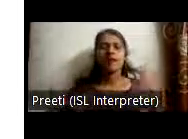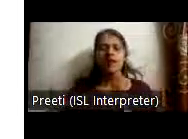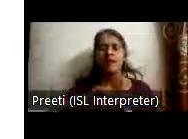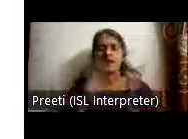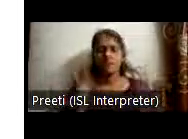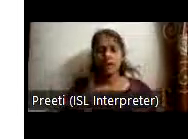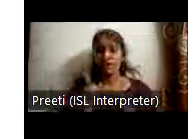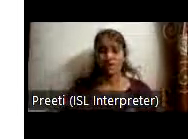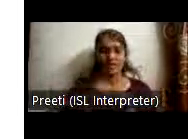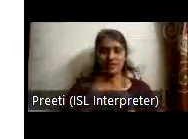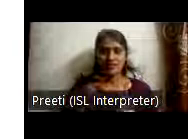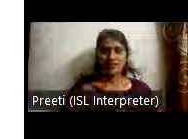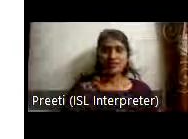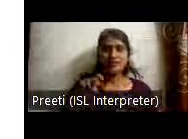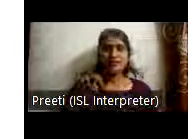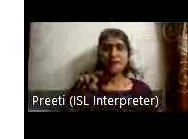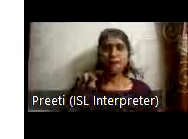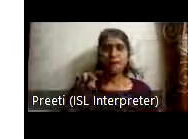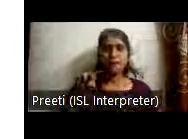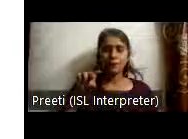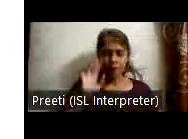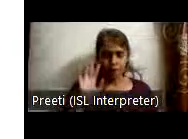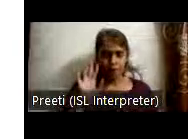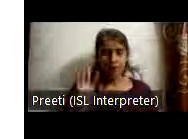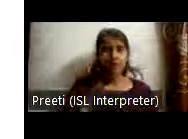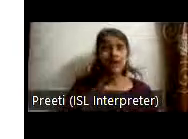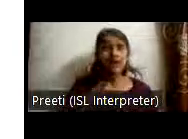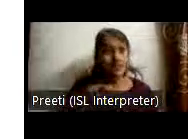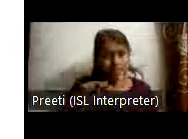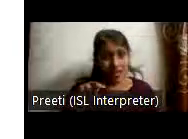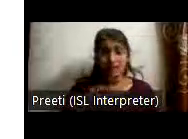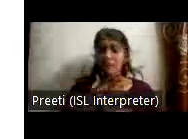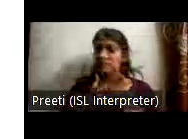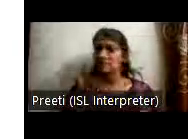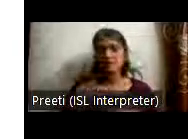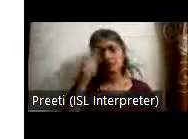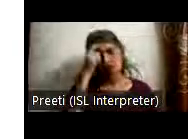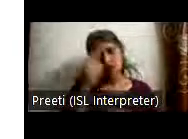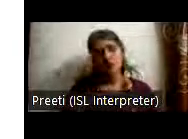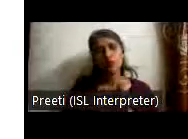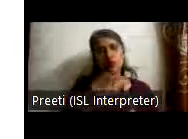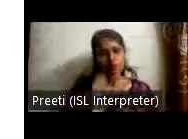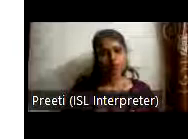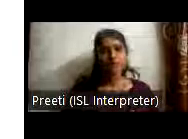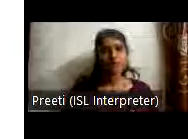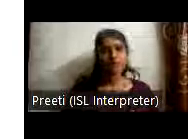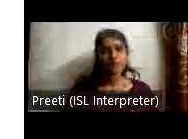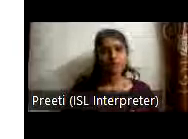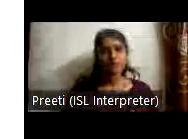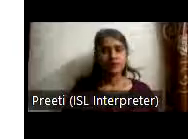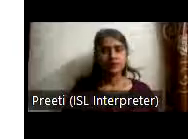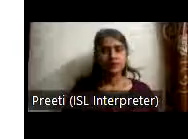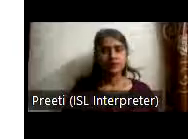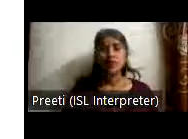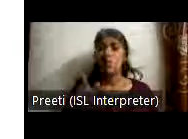steps, staircases. They cannot negotiate difference in levels. Minimum widths, just like I right now said, that a